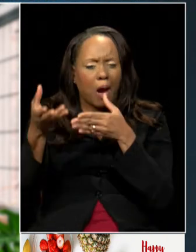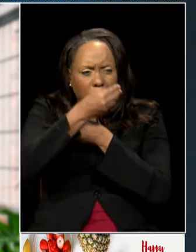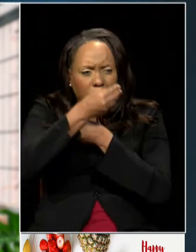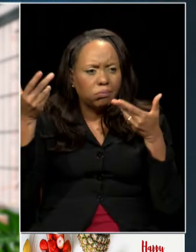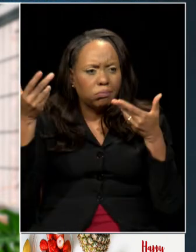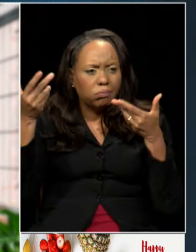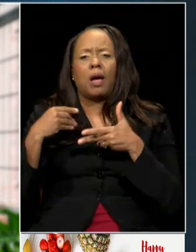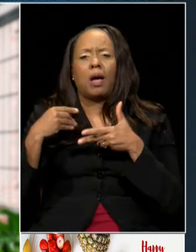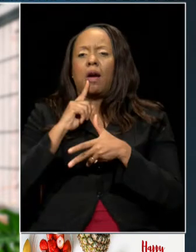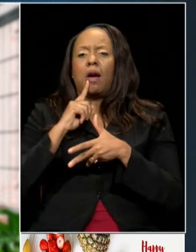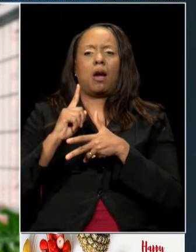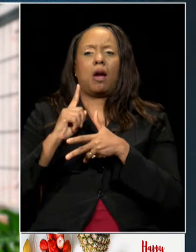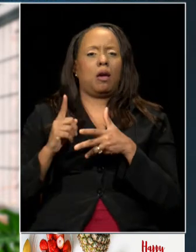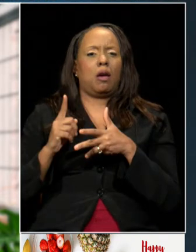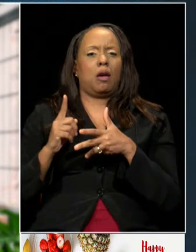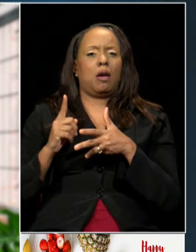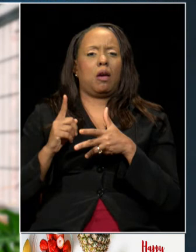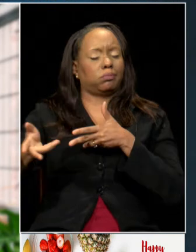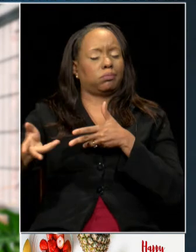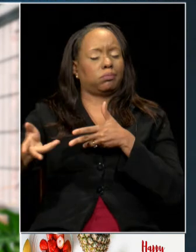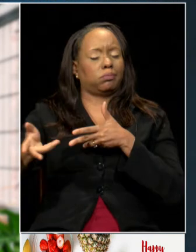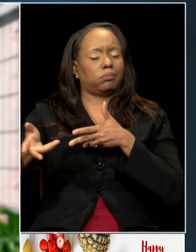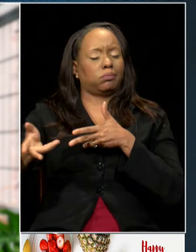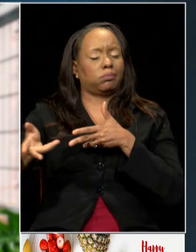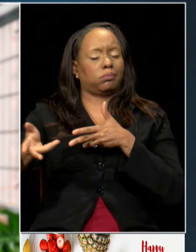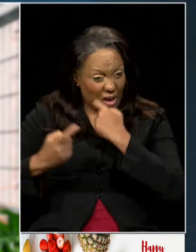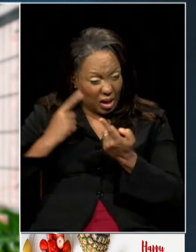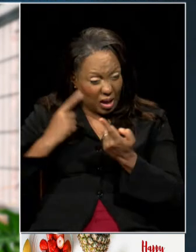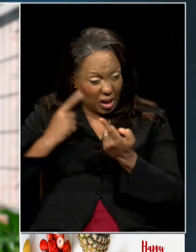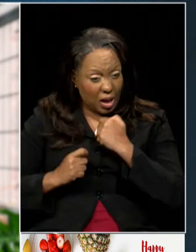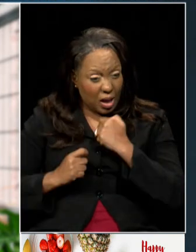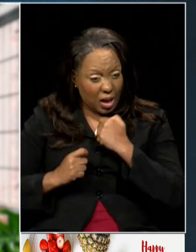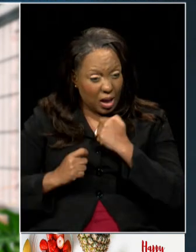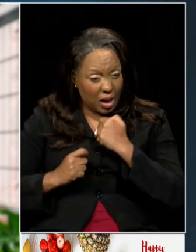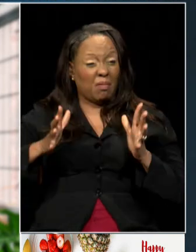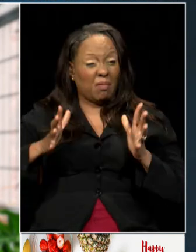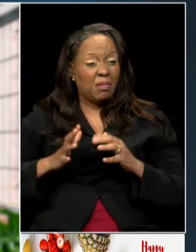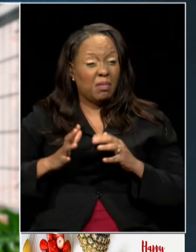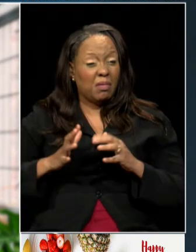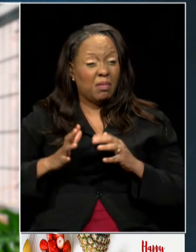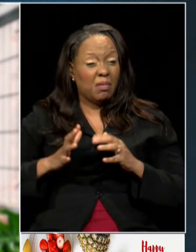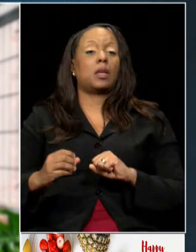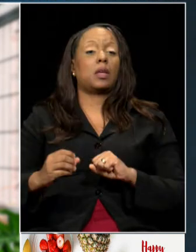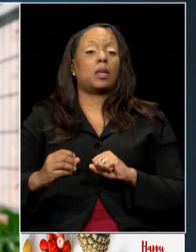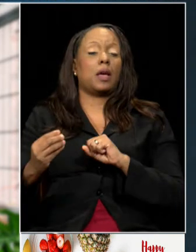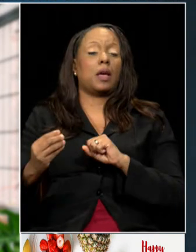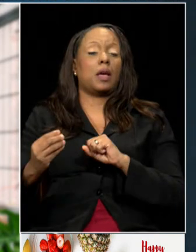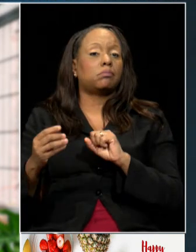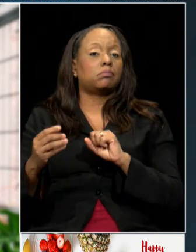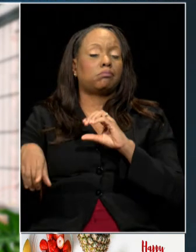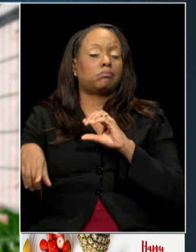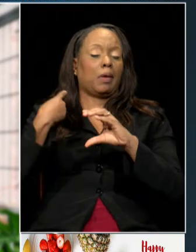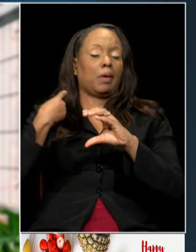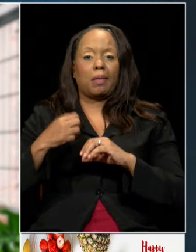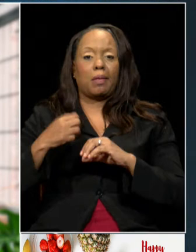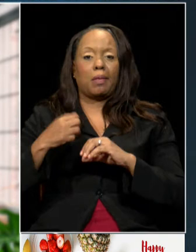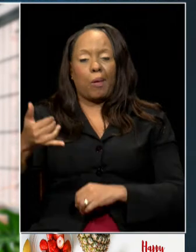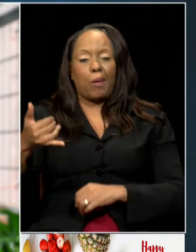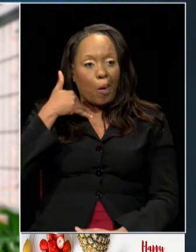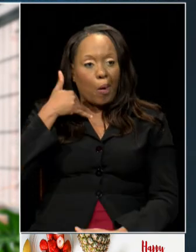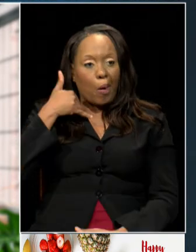and engage you. So keep your questions handy, get them ready, and feel free to send them to us. Let's also bring